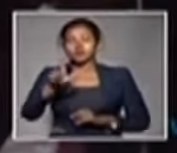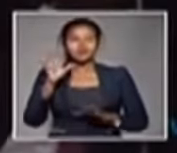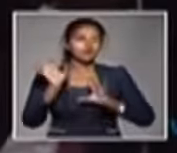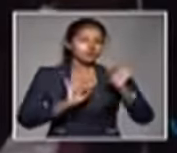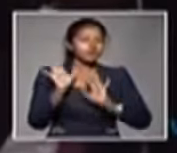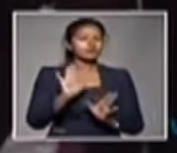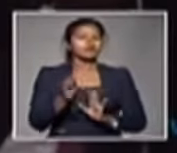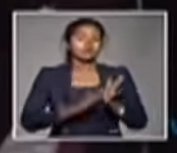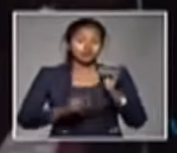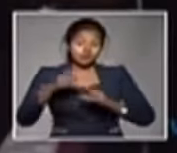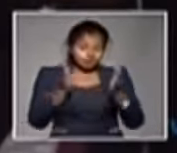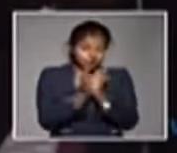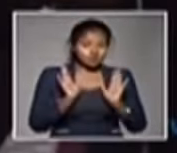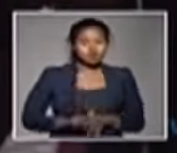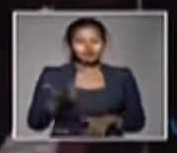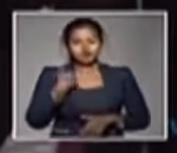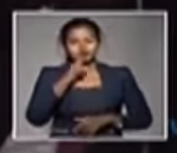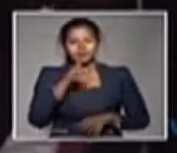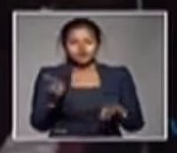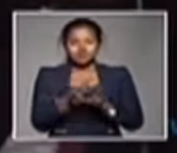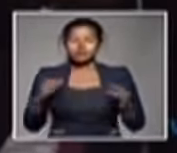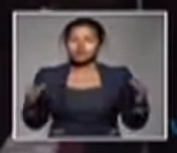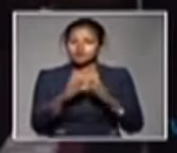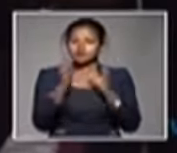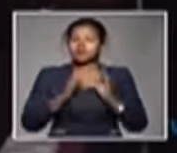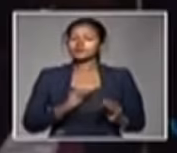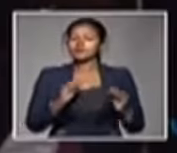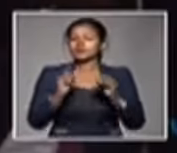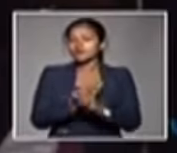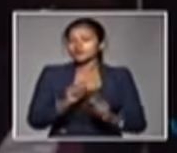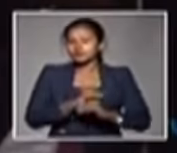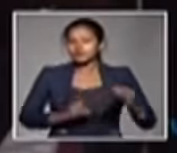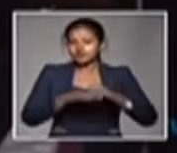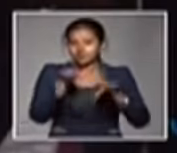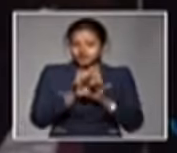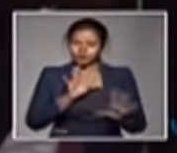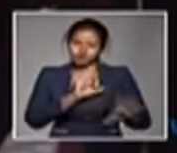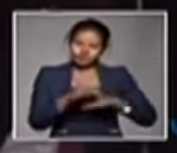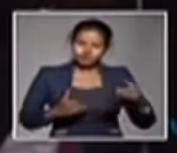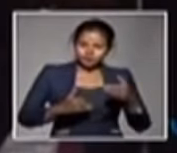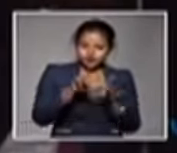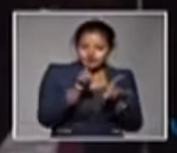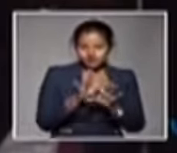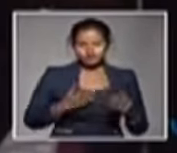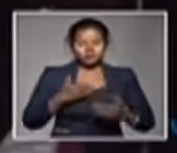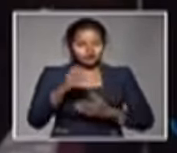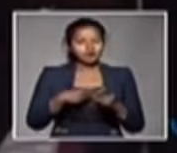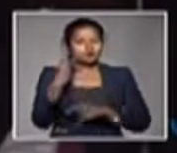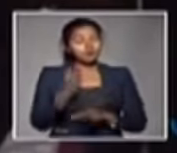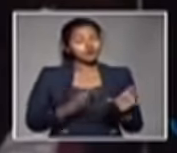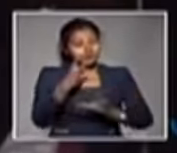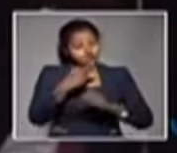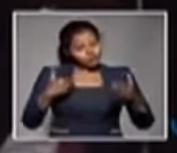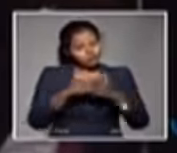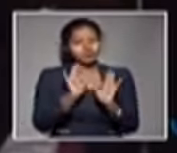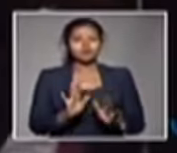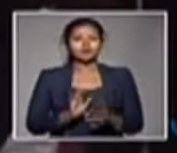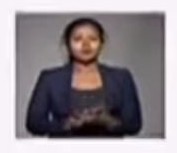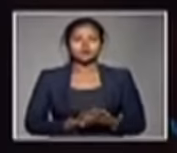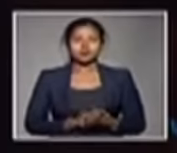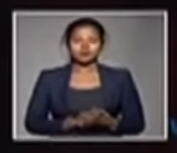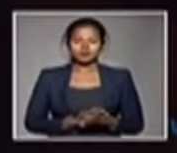I wish to inform this house that we will gradually develop our system to handle this situation even if it exists for 2 years.